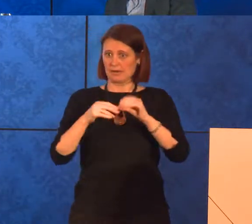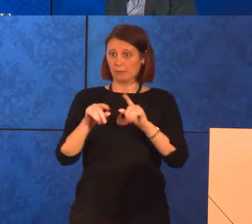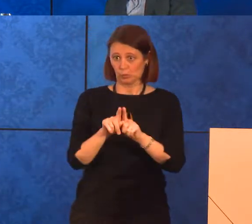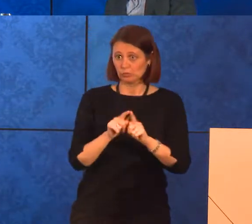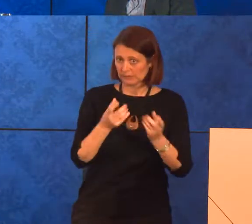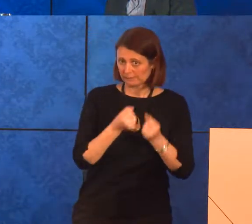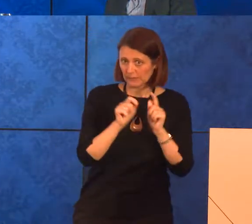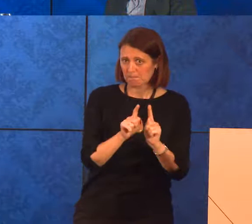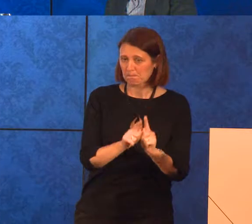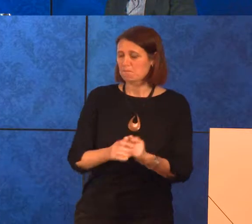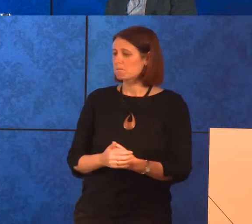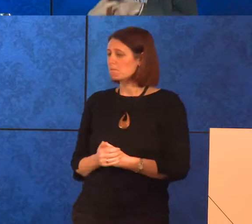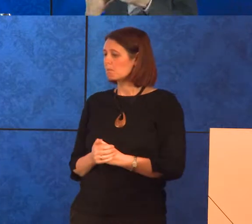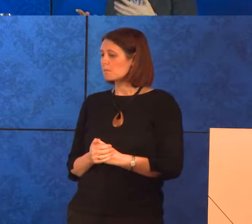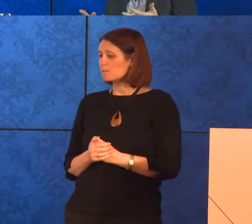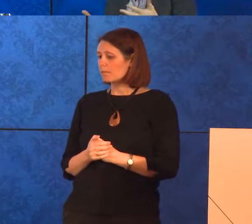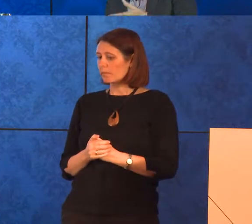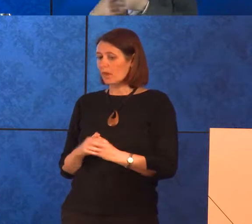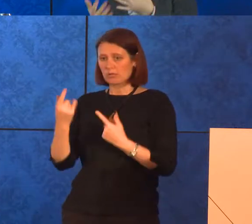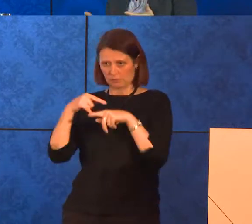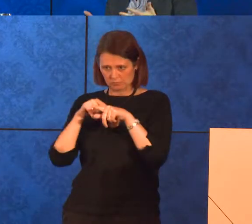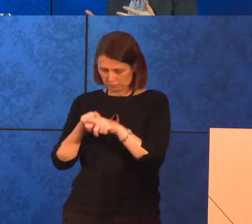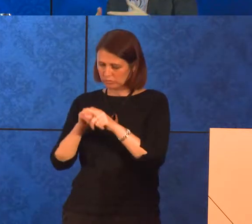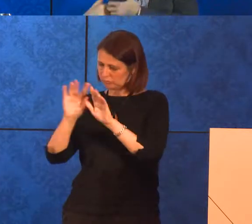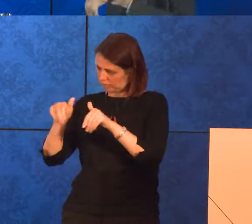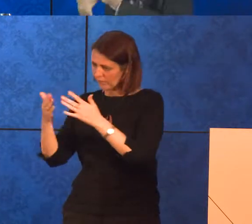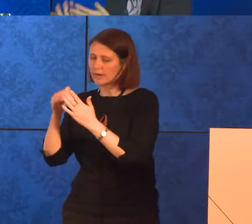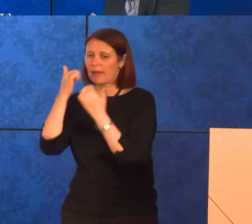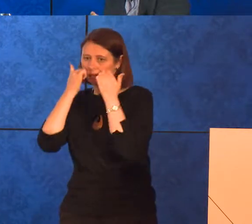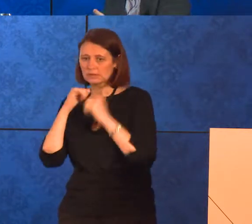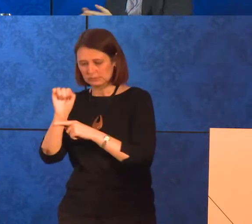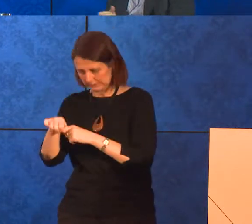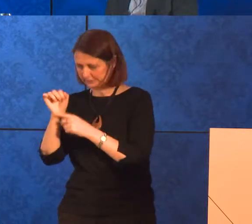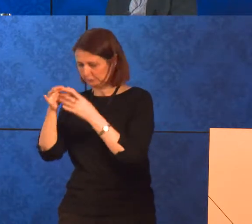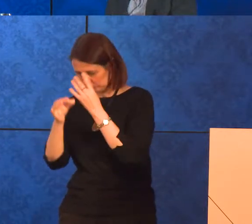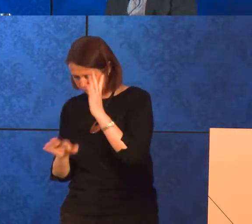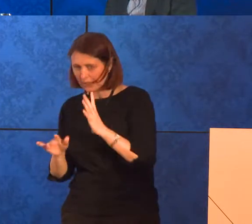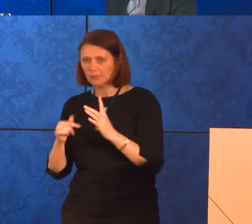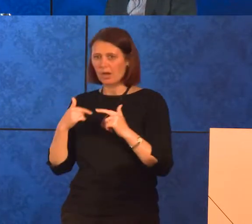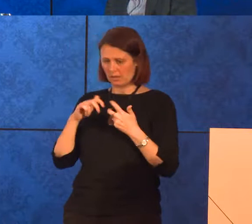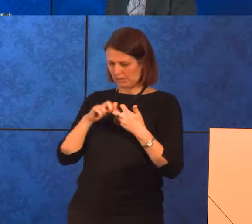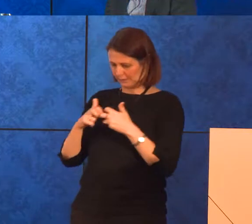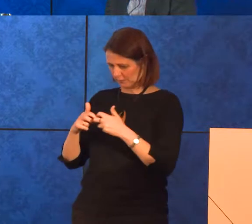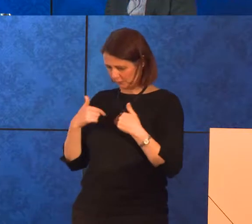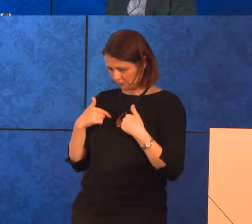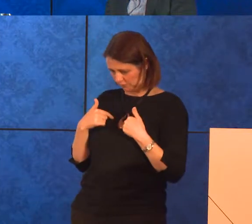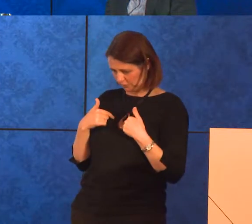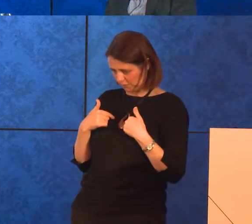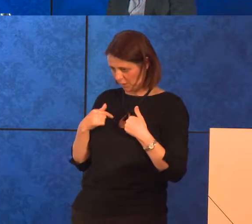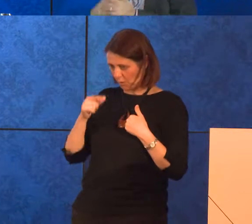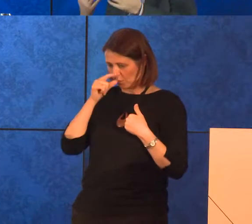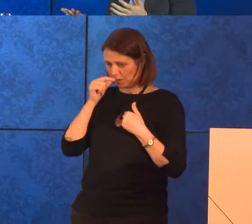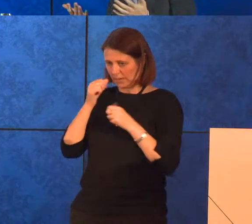And of course they complied and provided their evidence. But the difference that we could make is that we could make